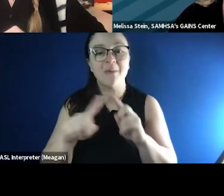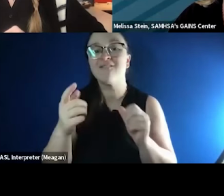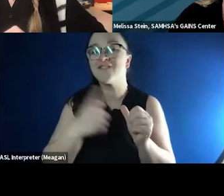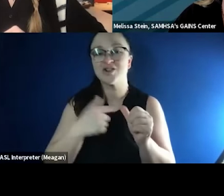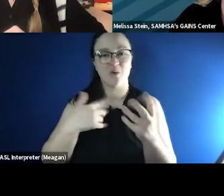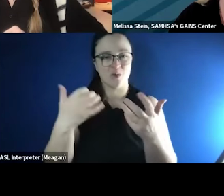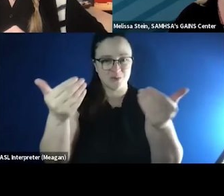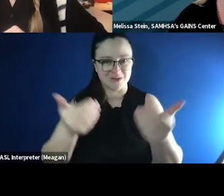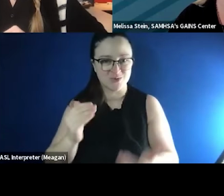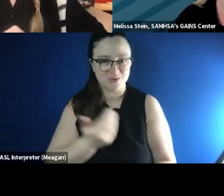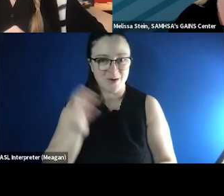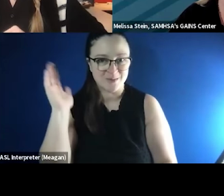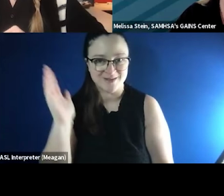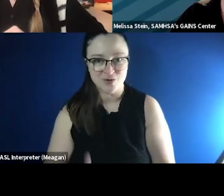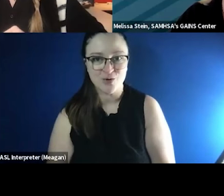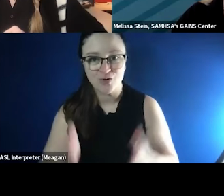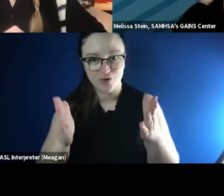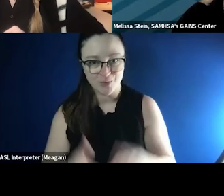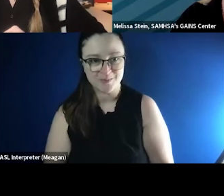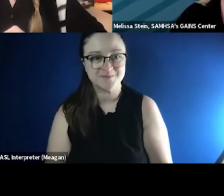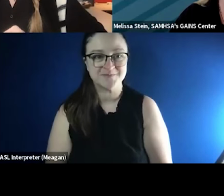introduce our speaker.